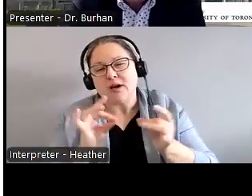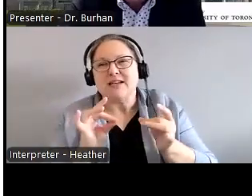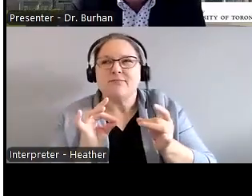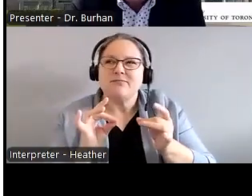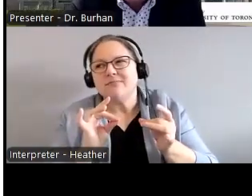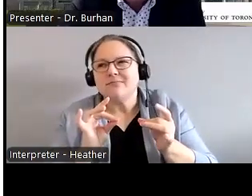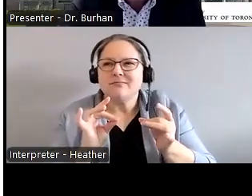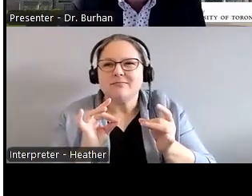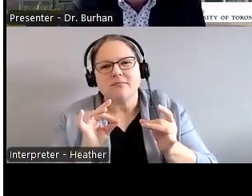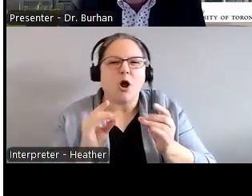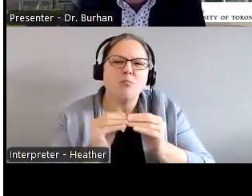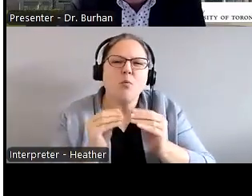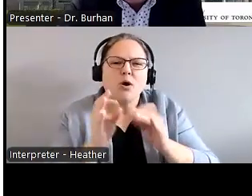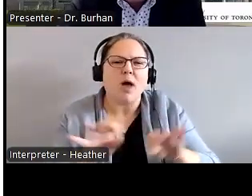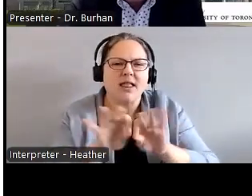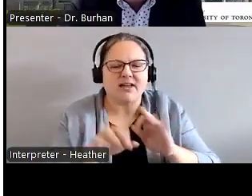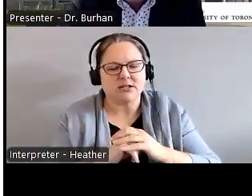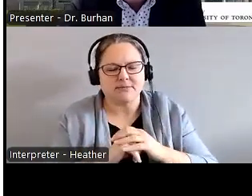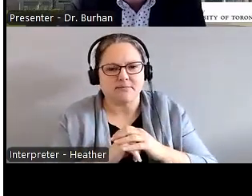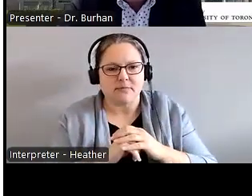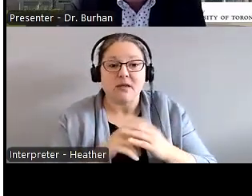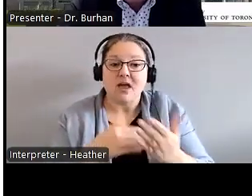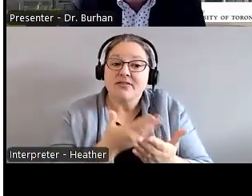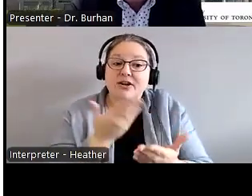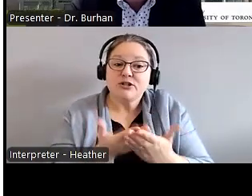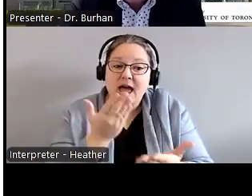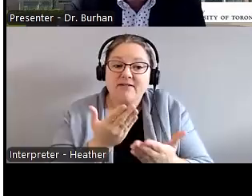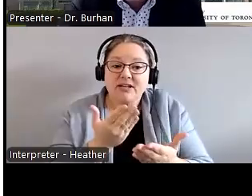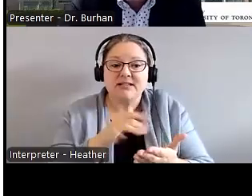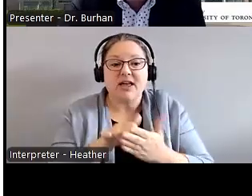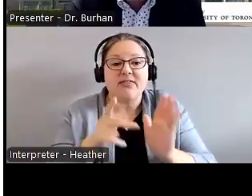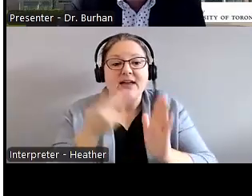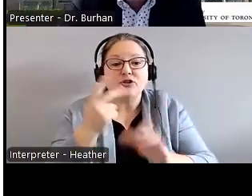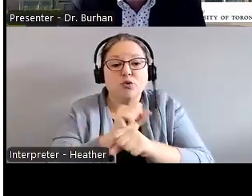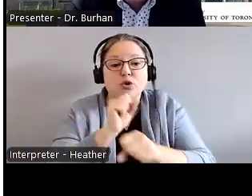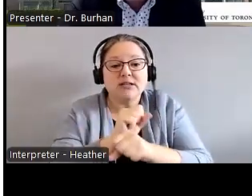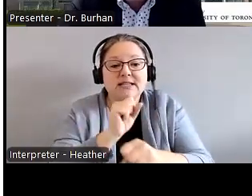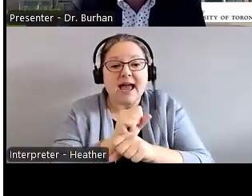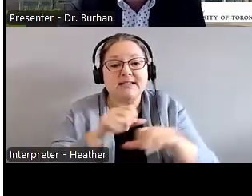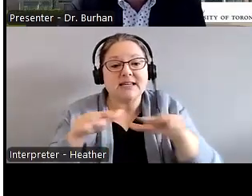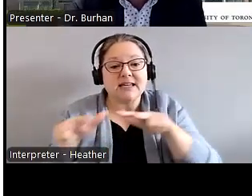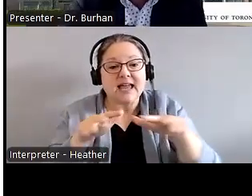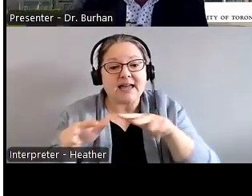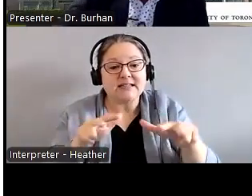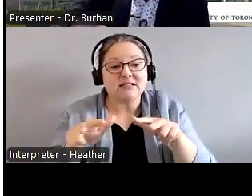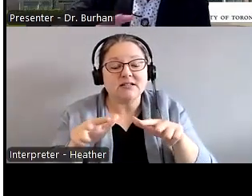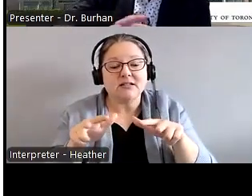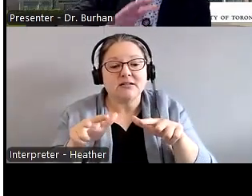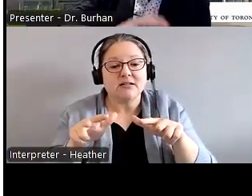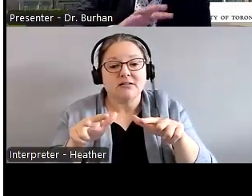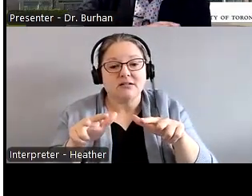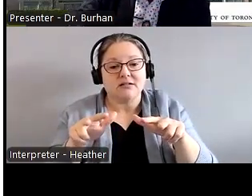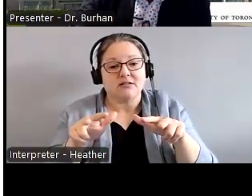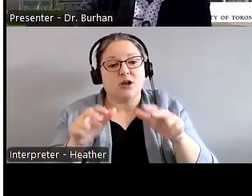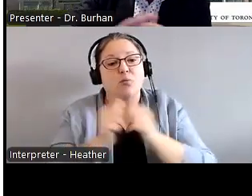more relevant. There's evidence that dual task cost in gait is intermediate in